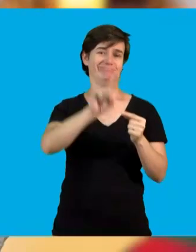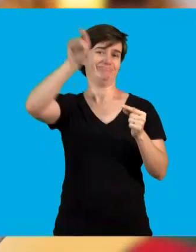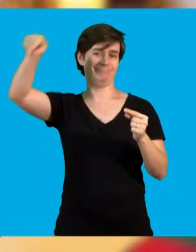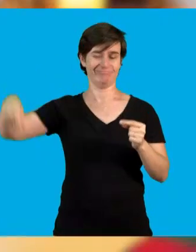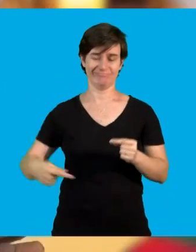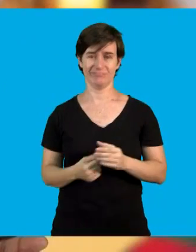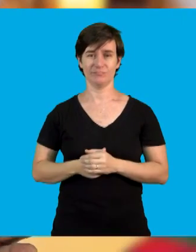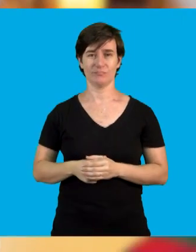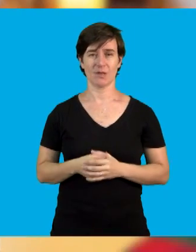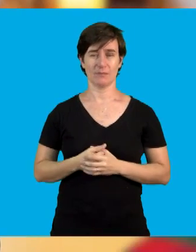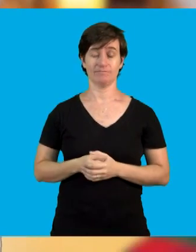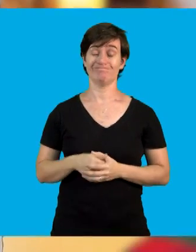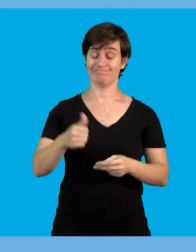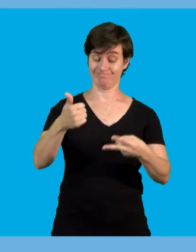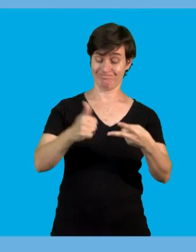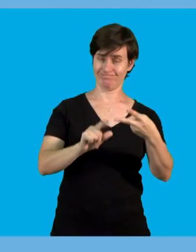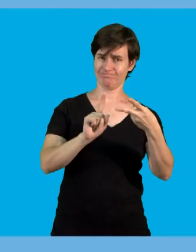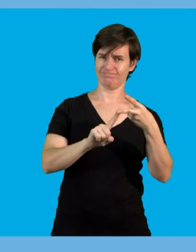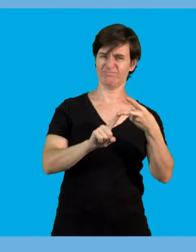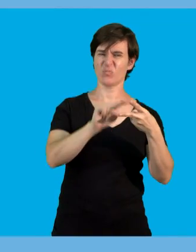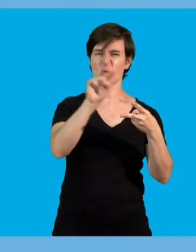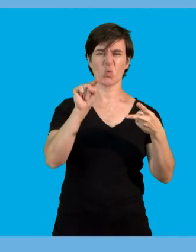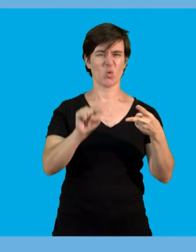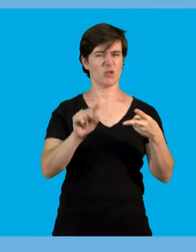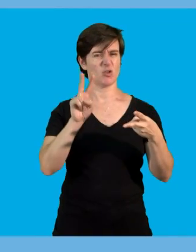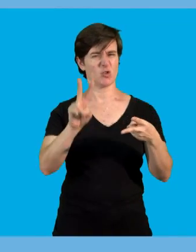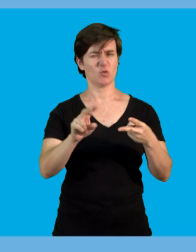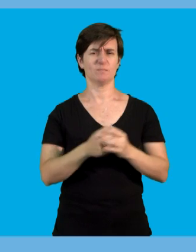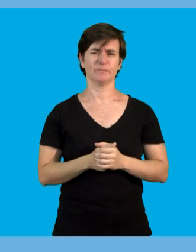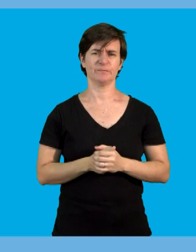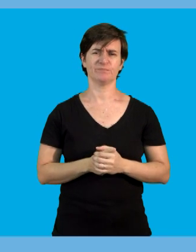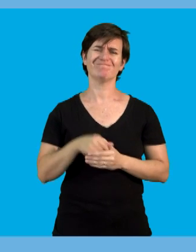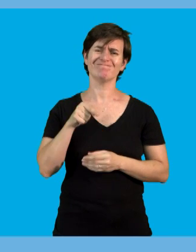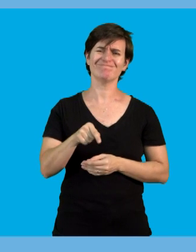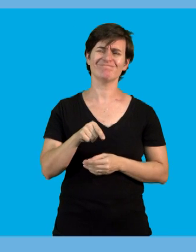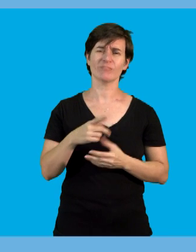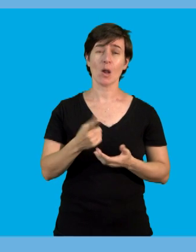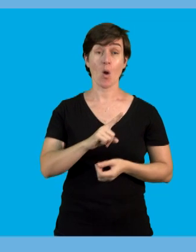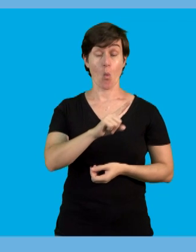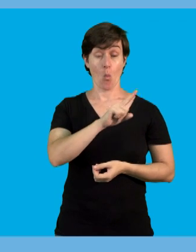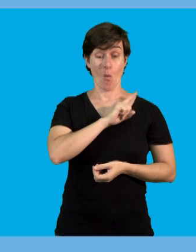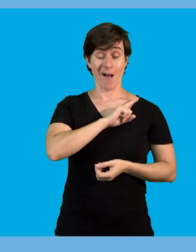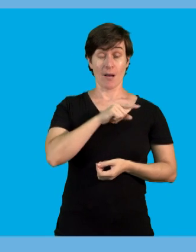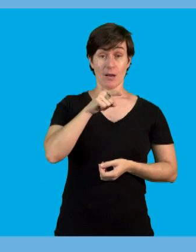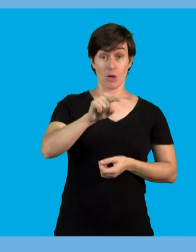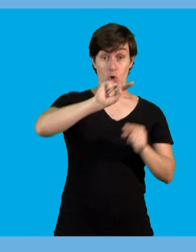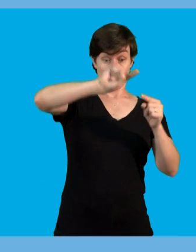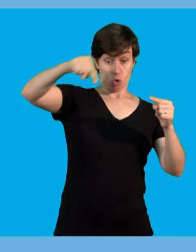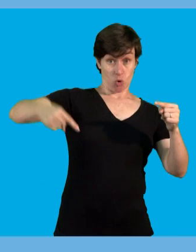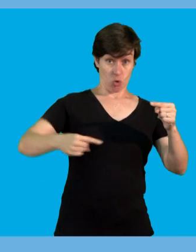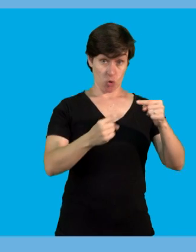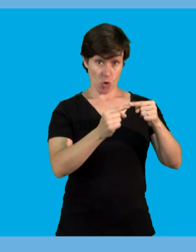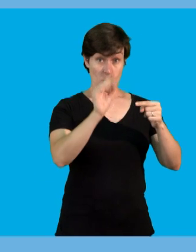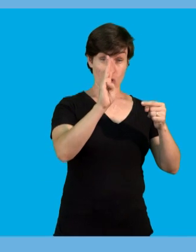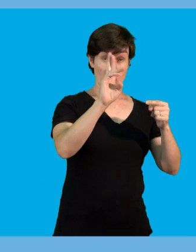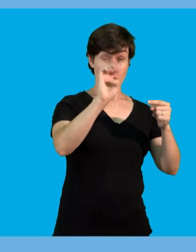disconnect between two wires. Now question 2 is asking, why are circuit breakers more convenient to